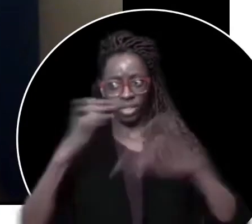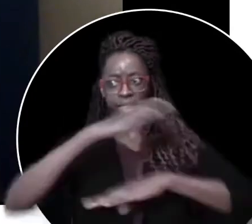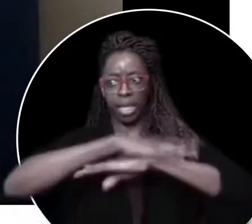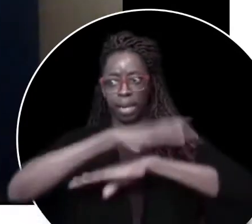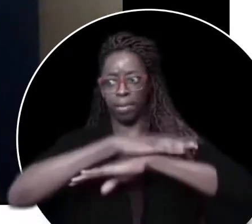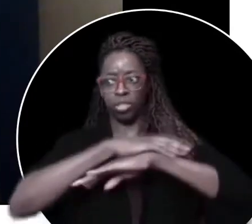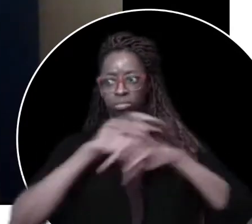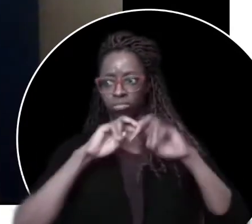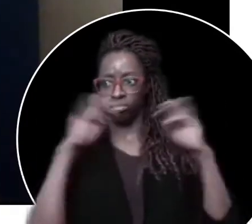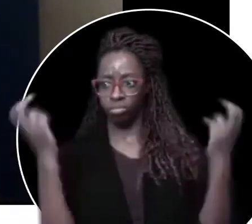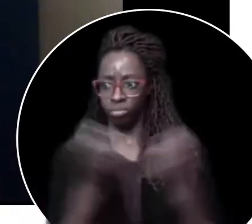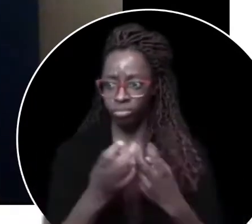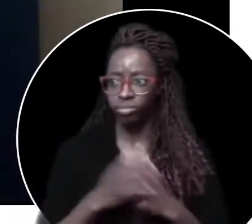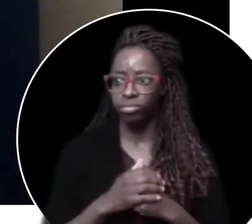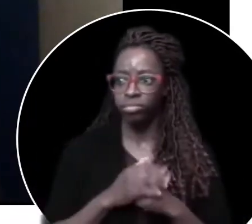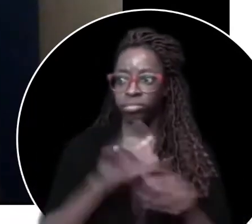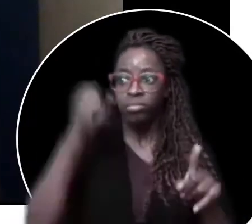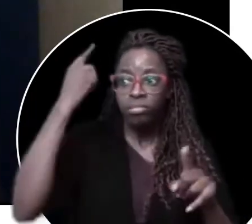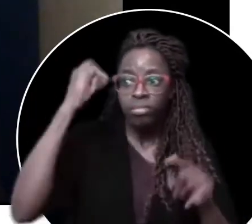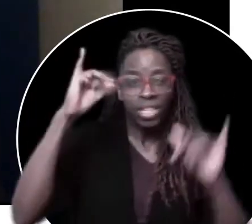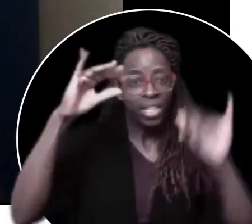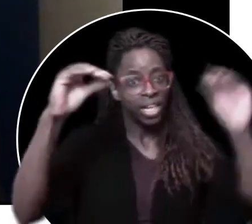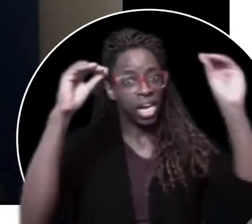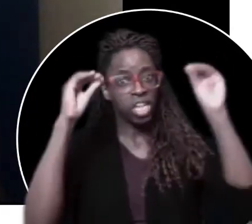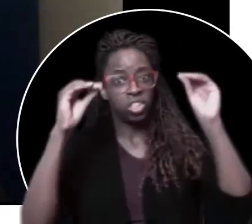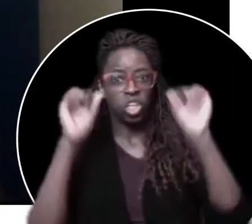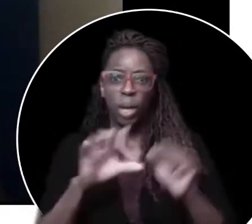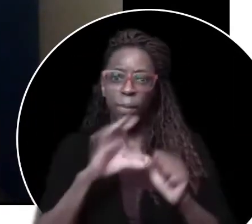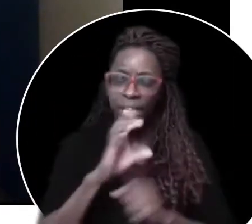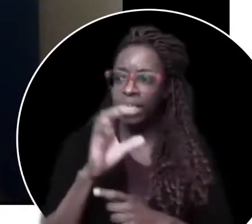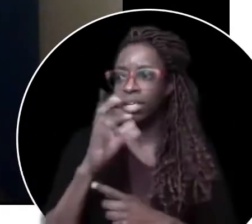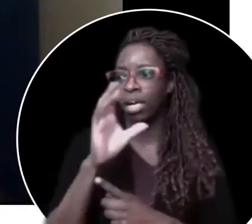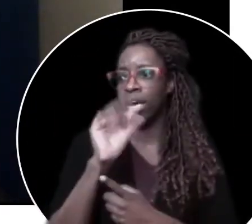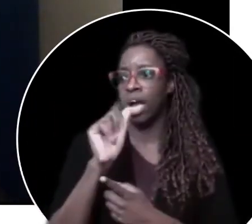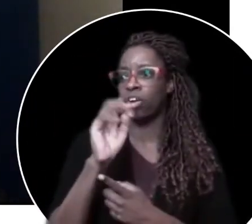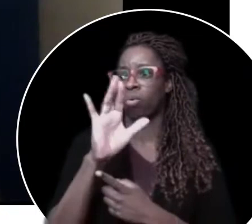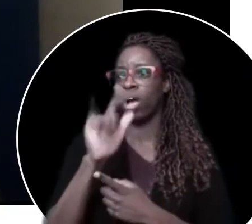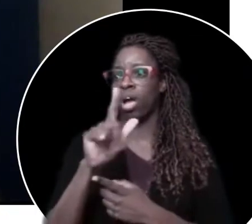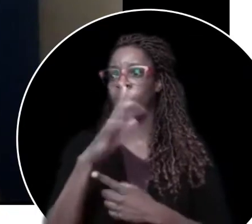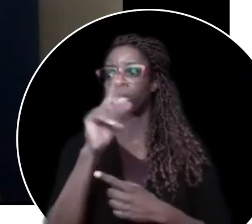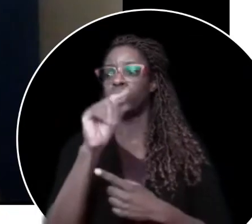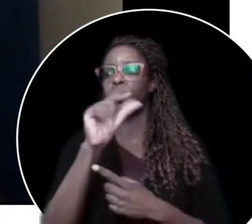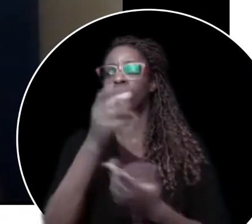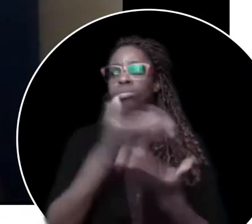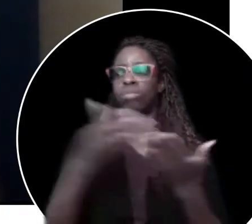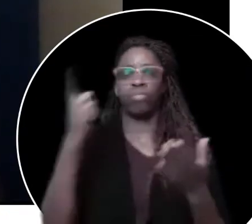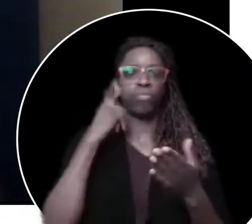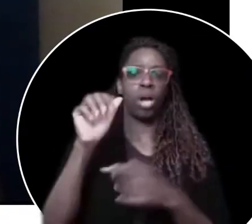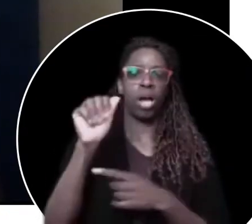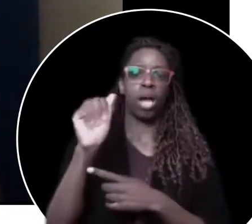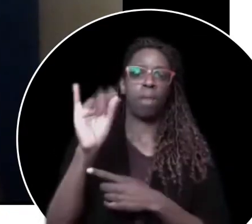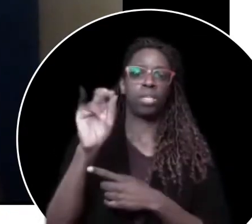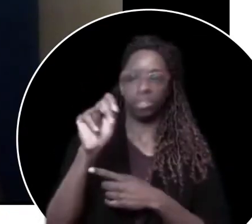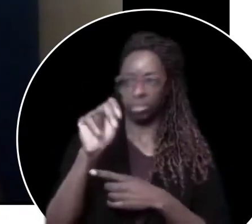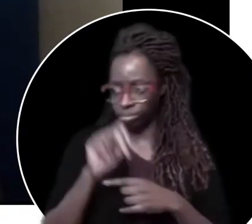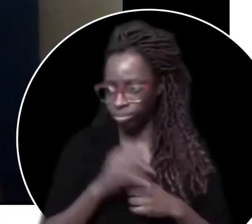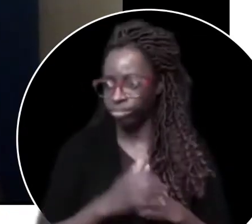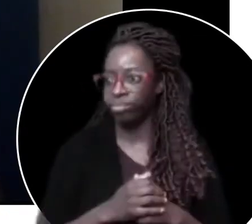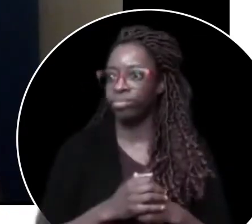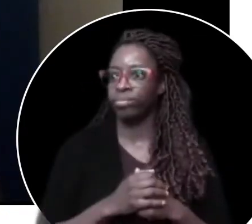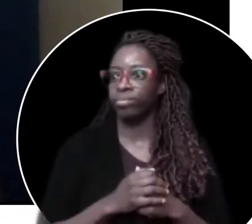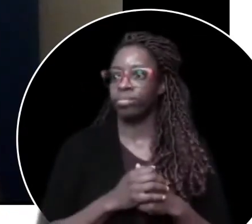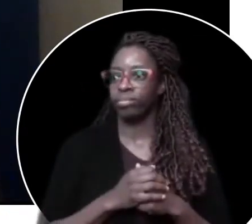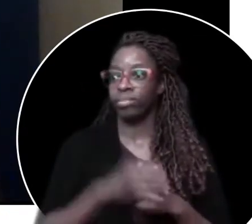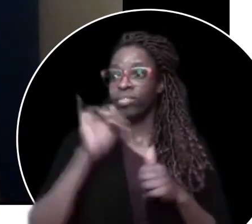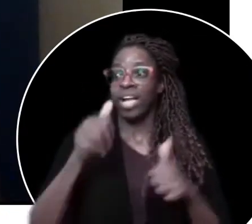that I myself received in all of our institutions from the moment that we begin kindergarten all the way through PhD